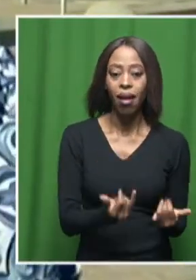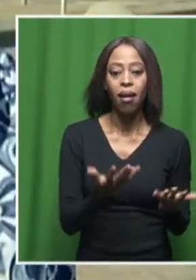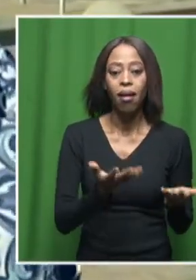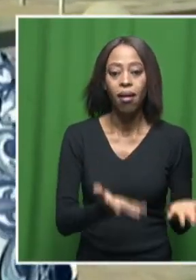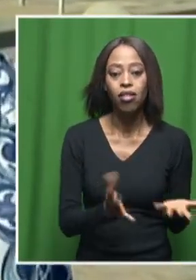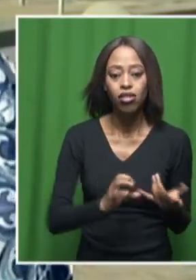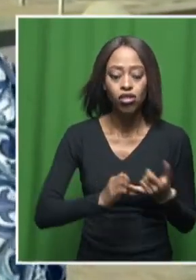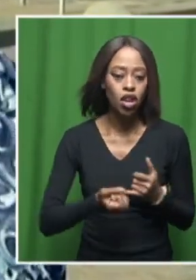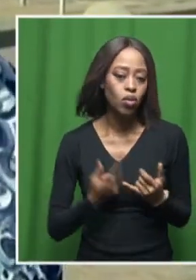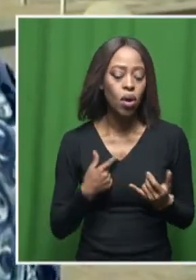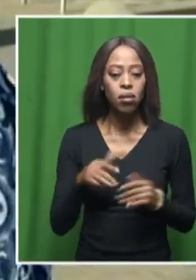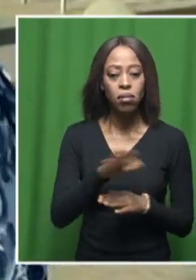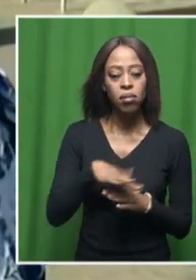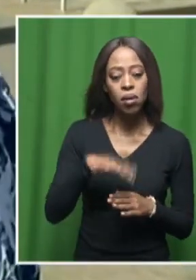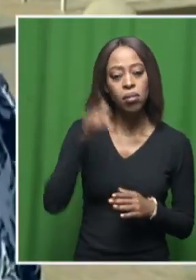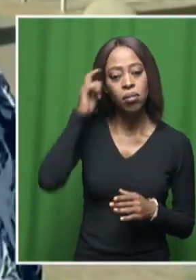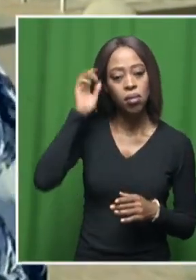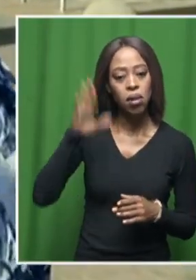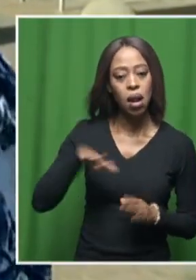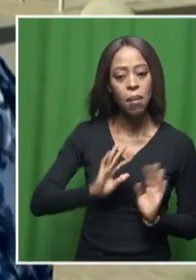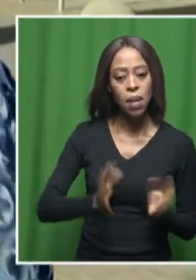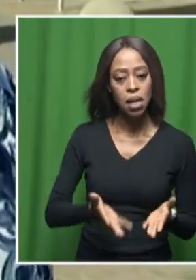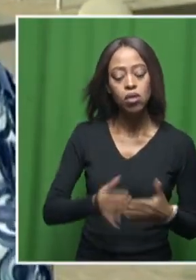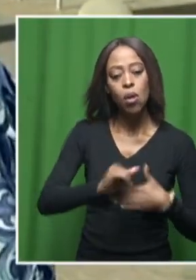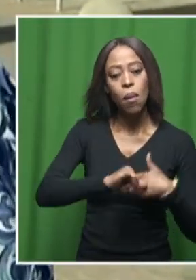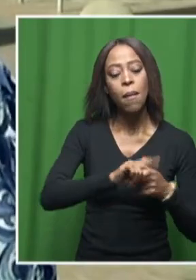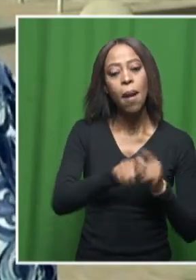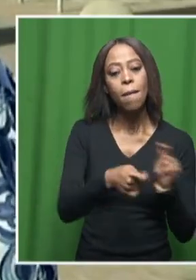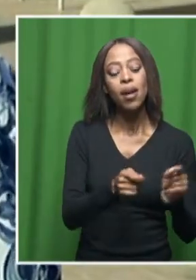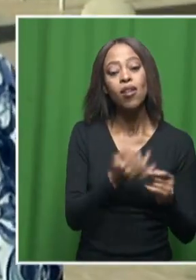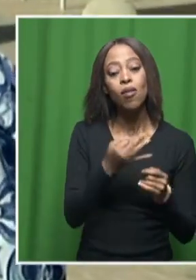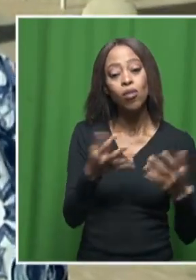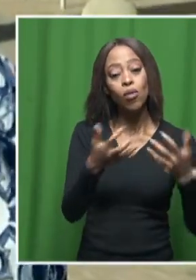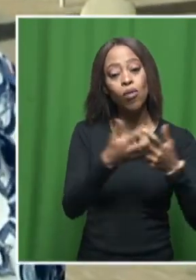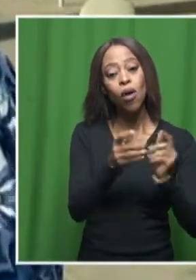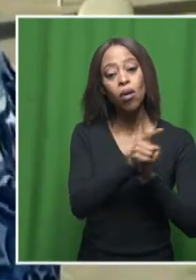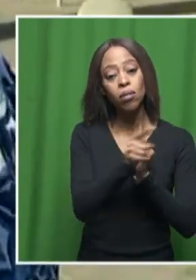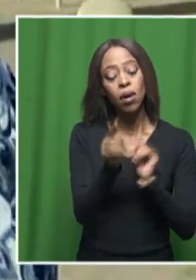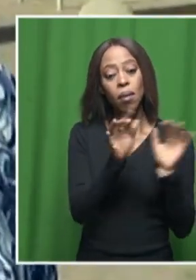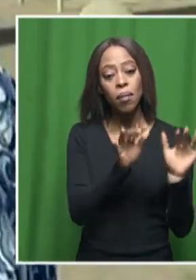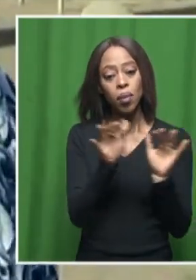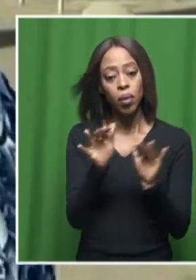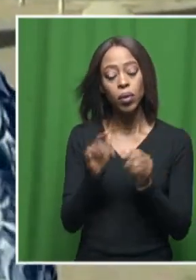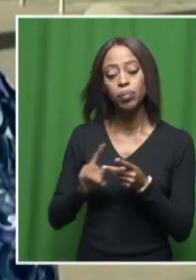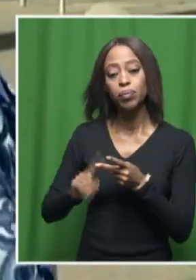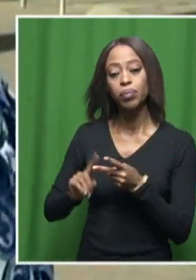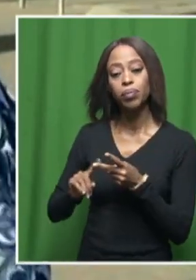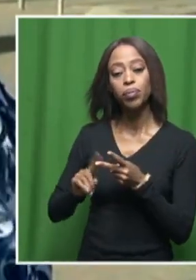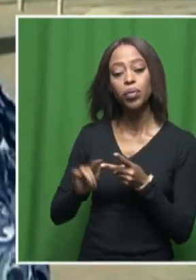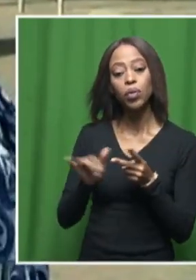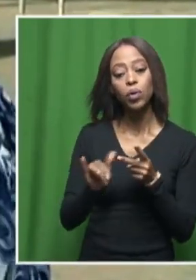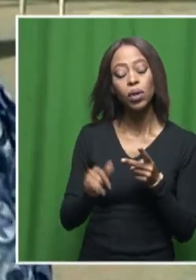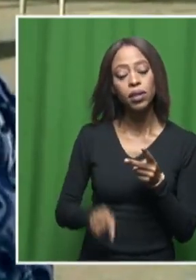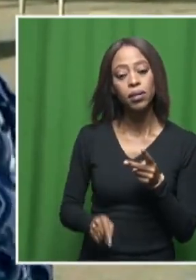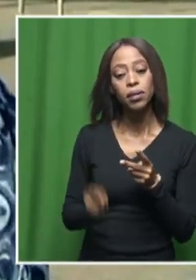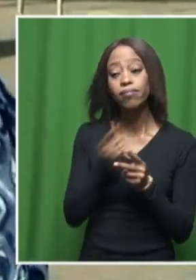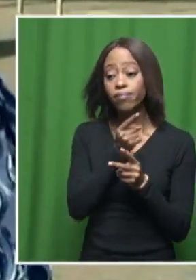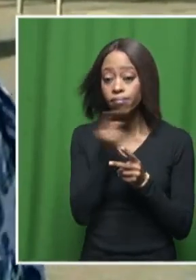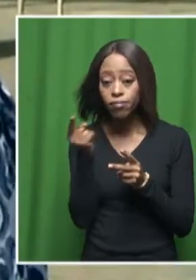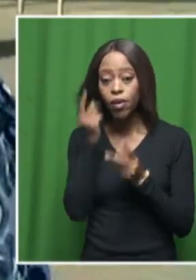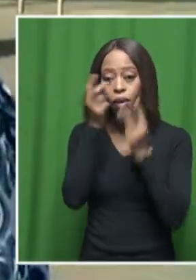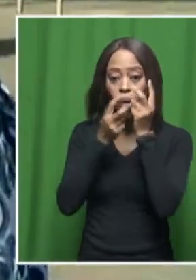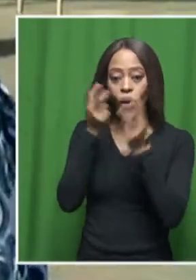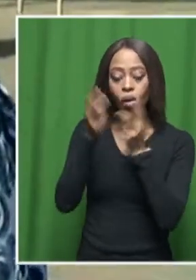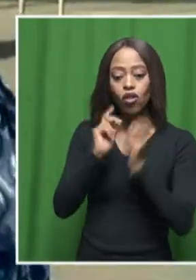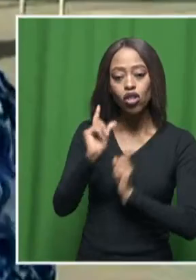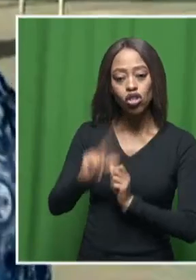just looking for a place to stay. So the rental option is for that category of people. Number two, for those who are looking for